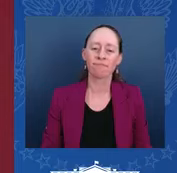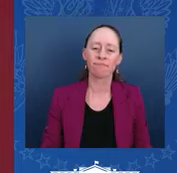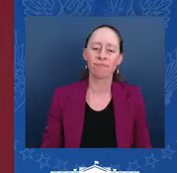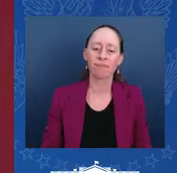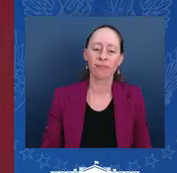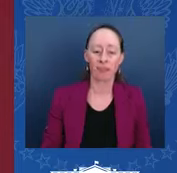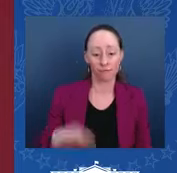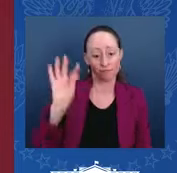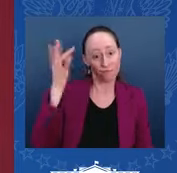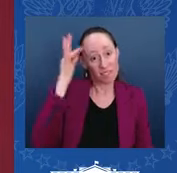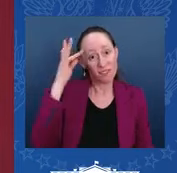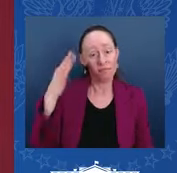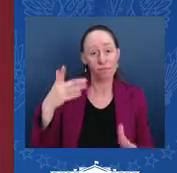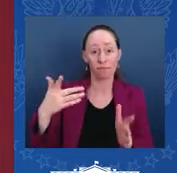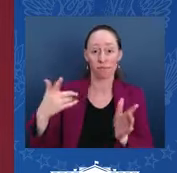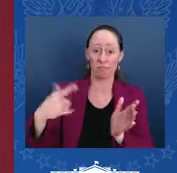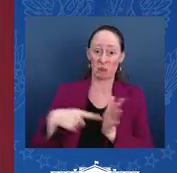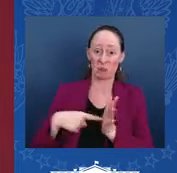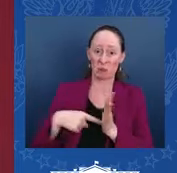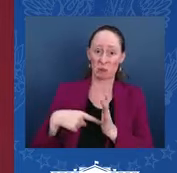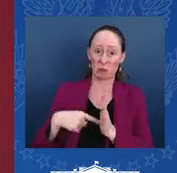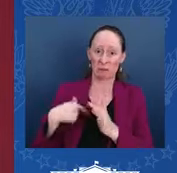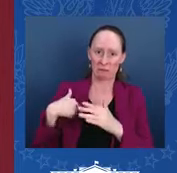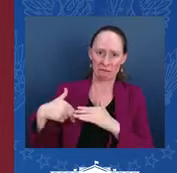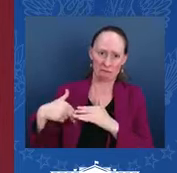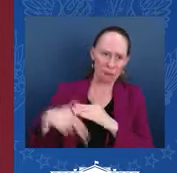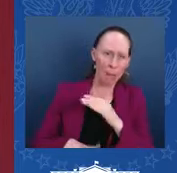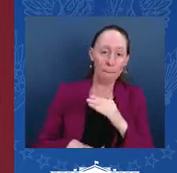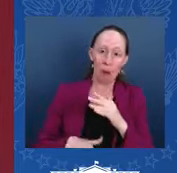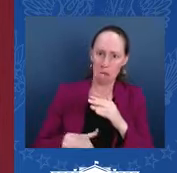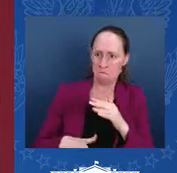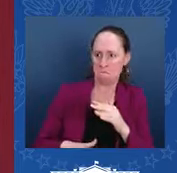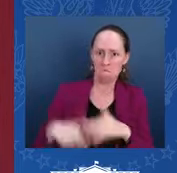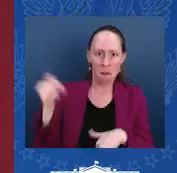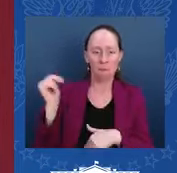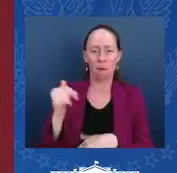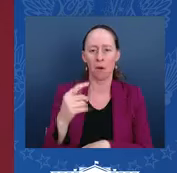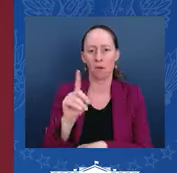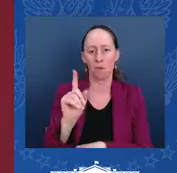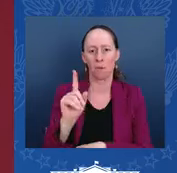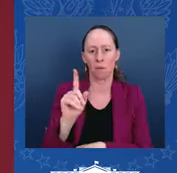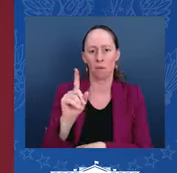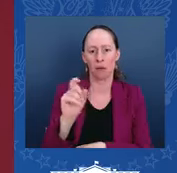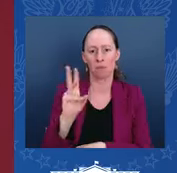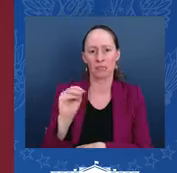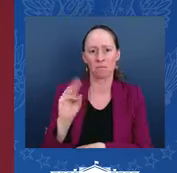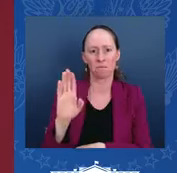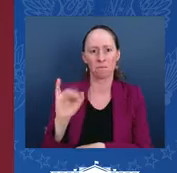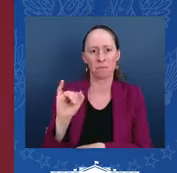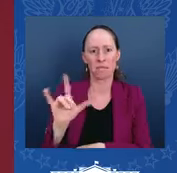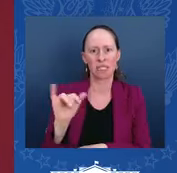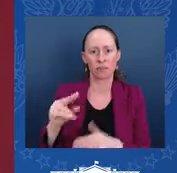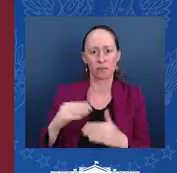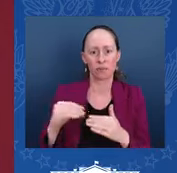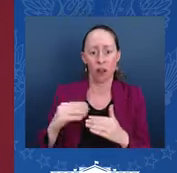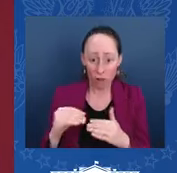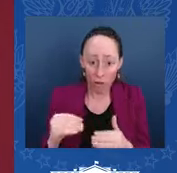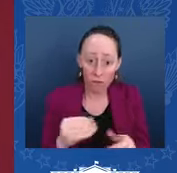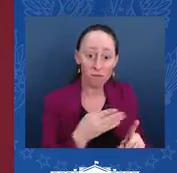$160 billion, while he raised it by $200 billion. I'm serious. Think about it. Look,